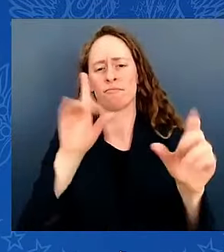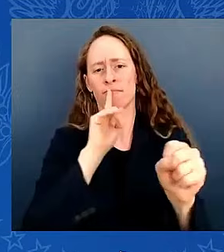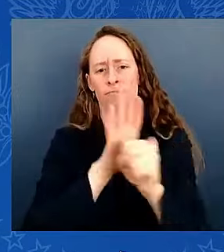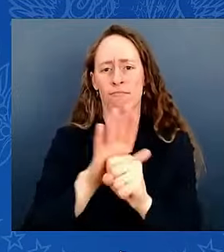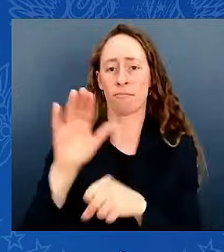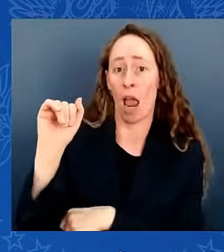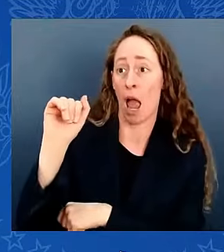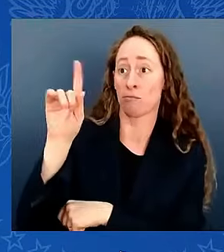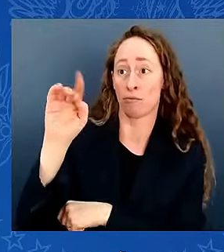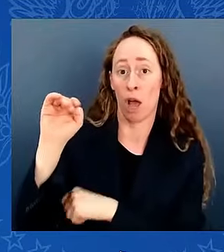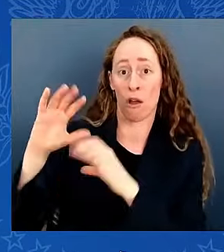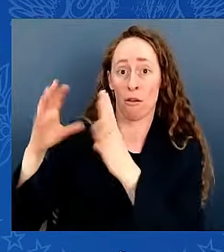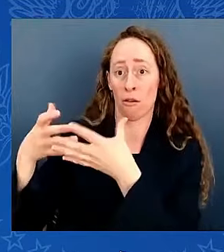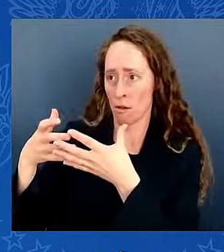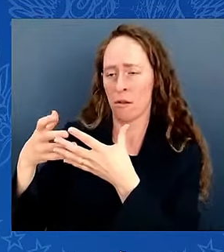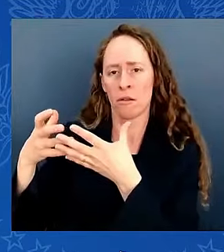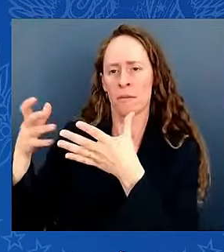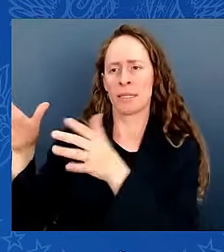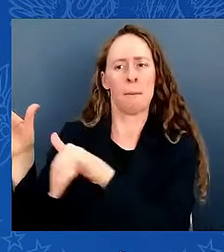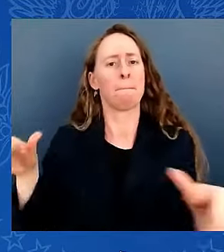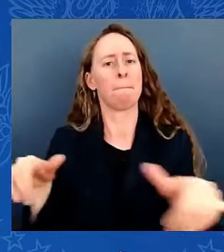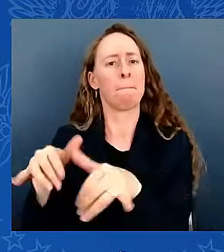does.